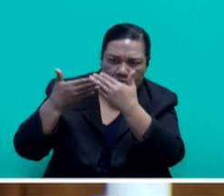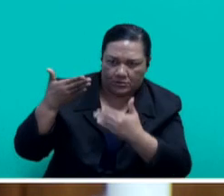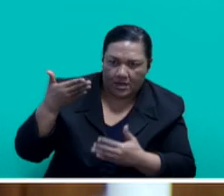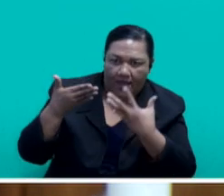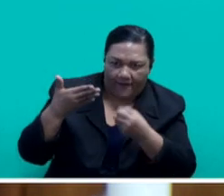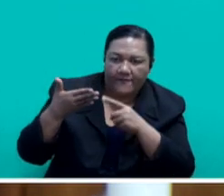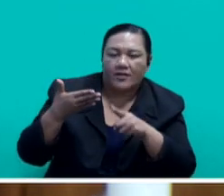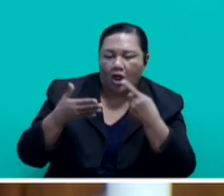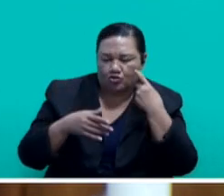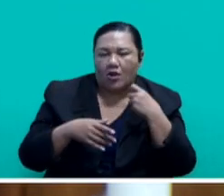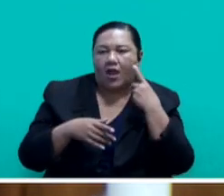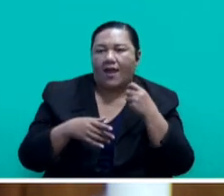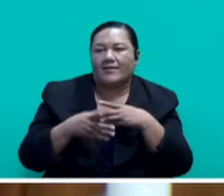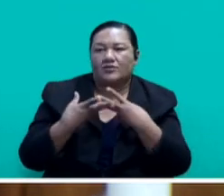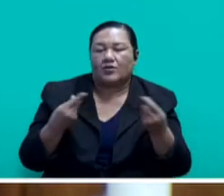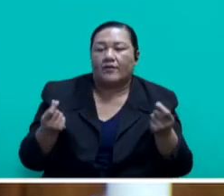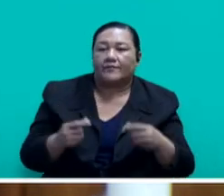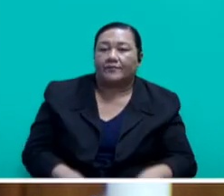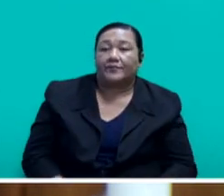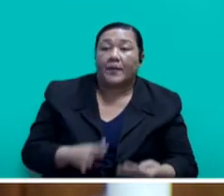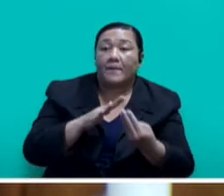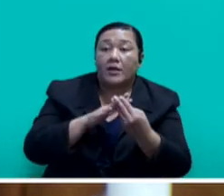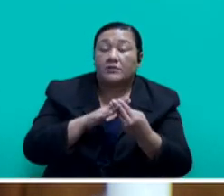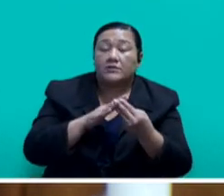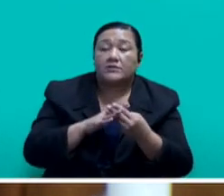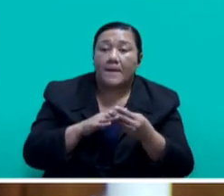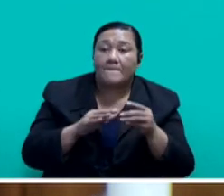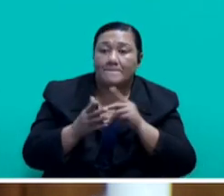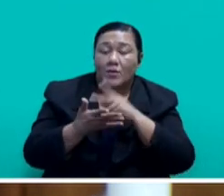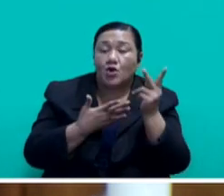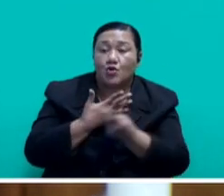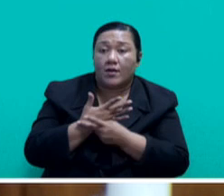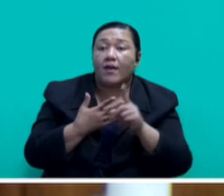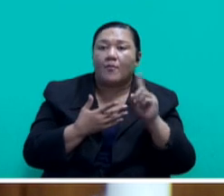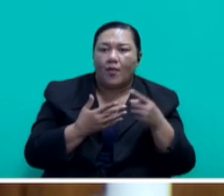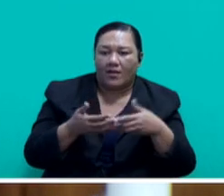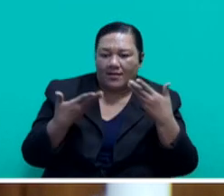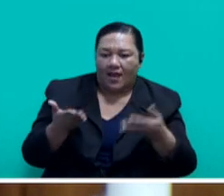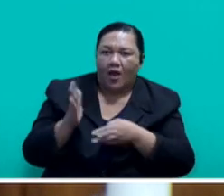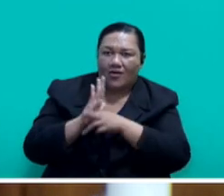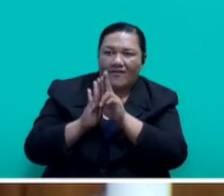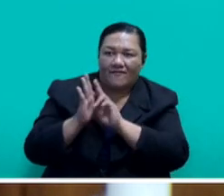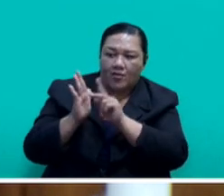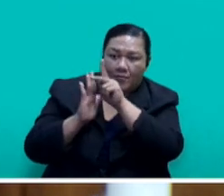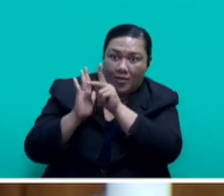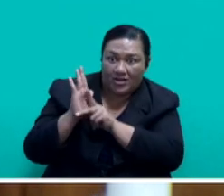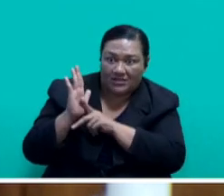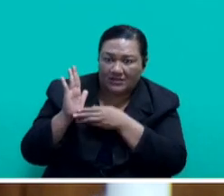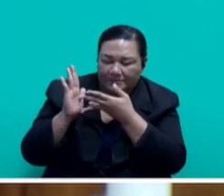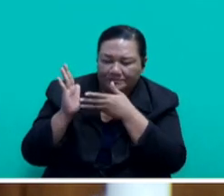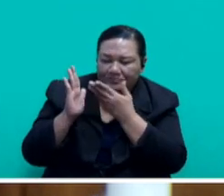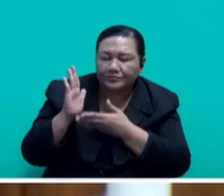The Labour Mobility Program is currently under review. Our Permanent Secretary has already started working